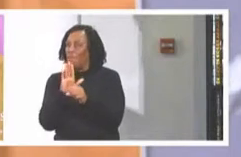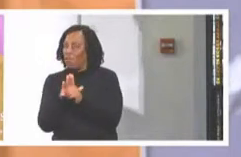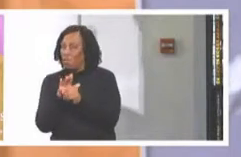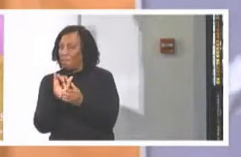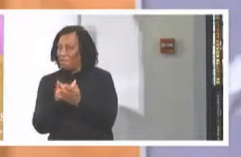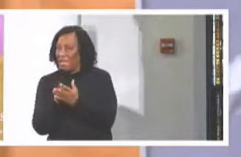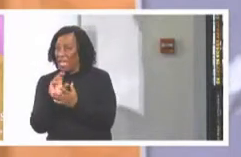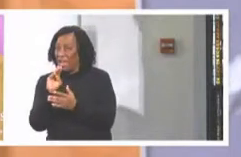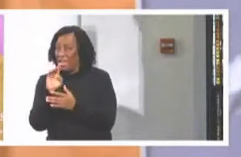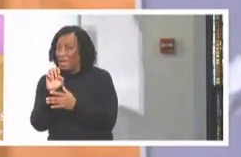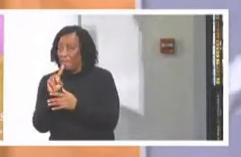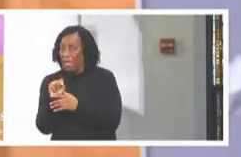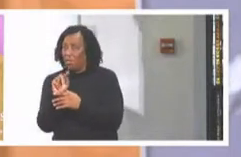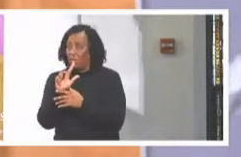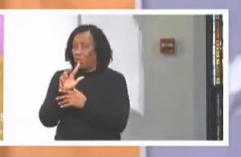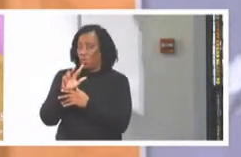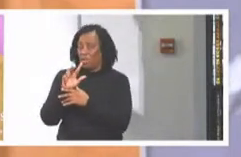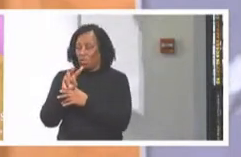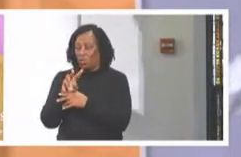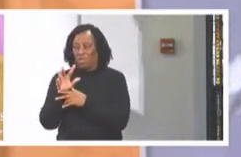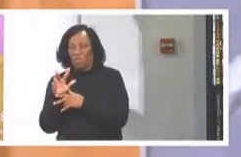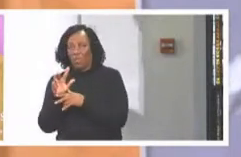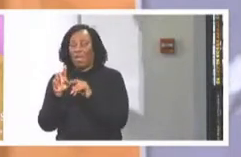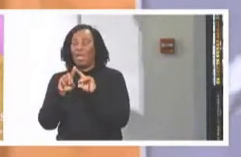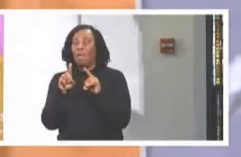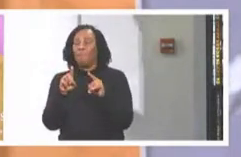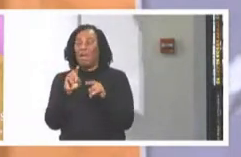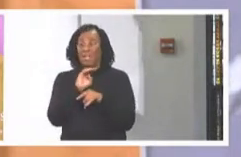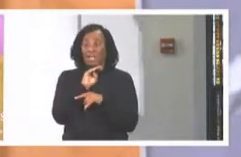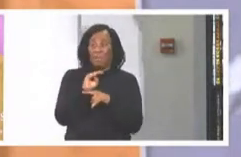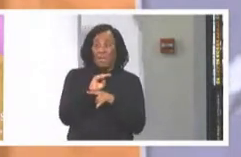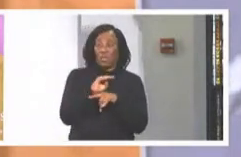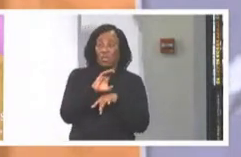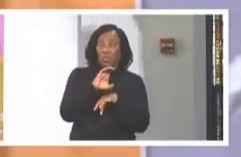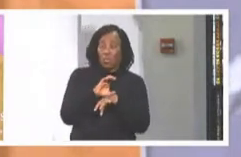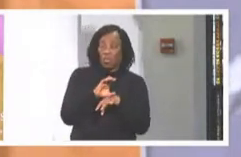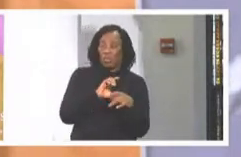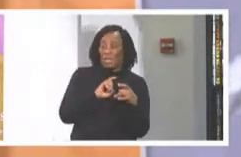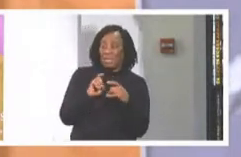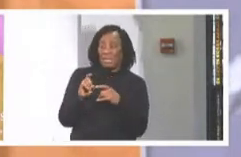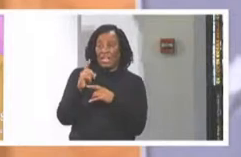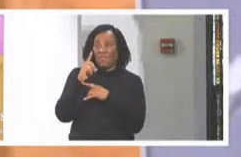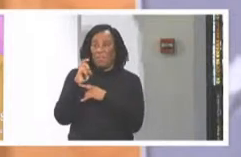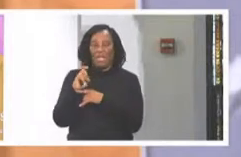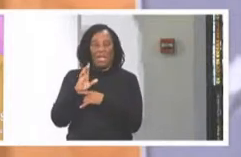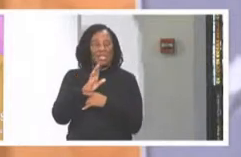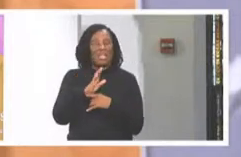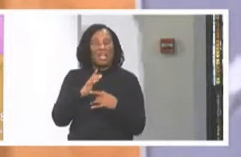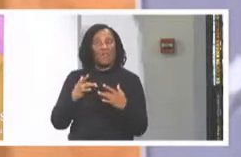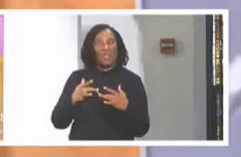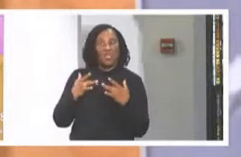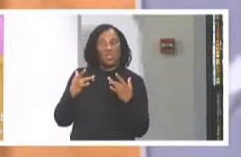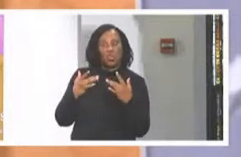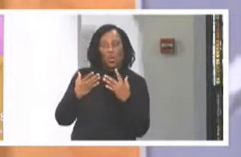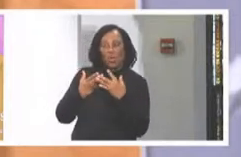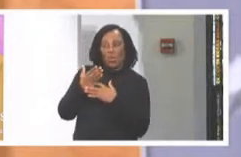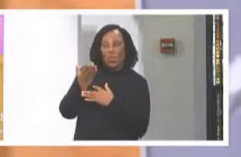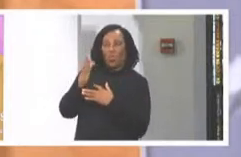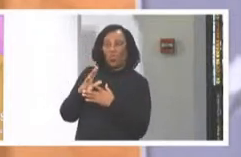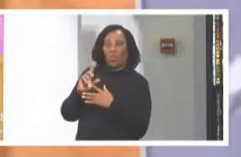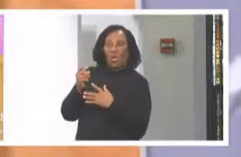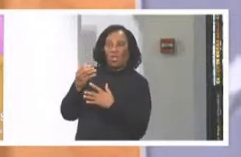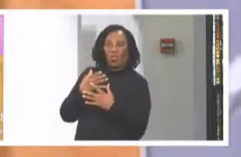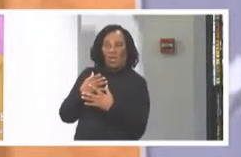23, but as the Macedonians showed us, their giving was a direct result of the joy they found in God's grace, not from